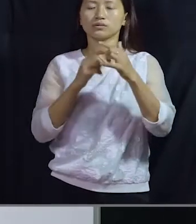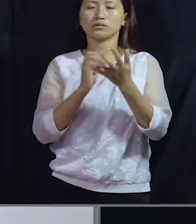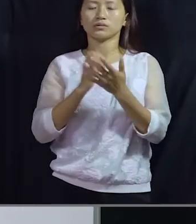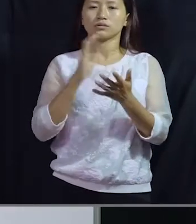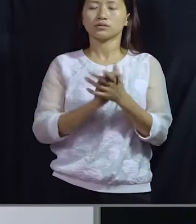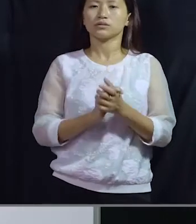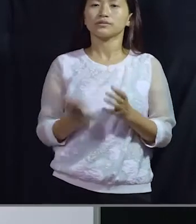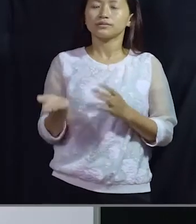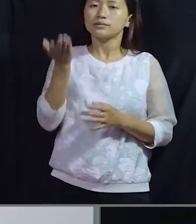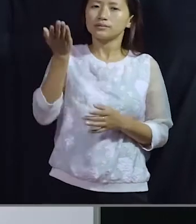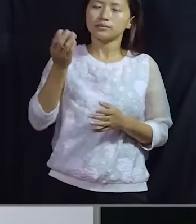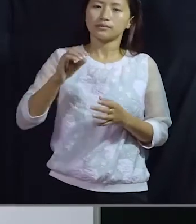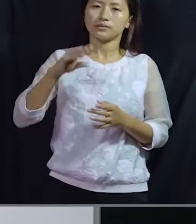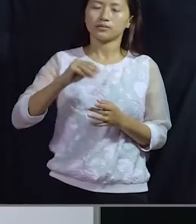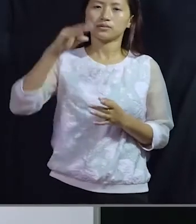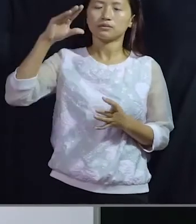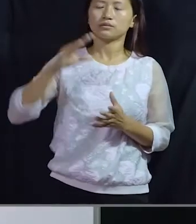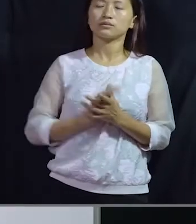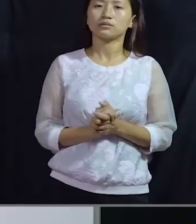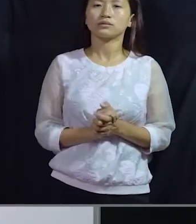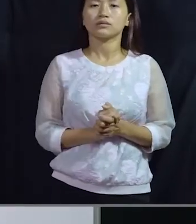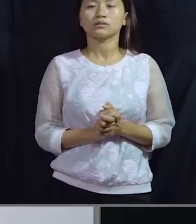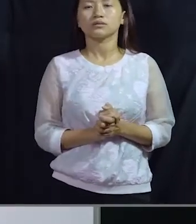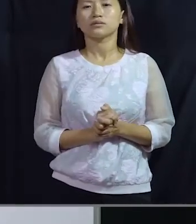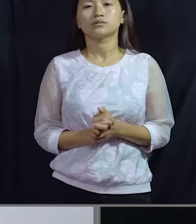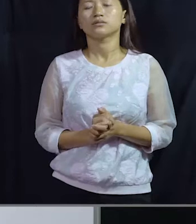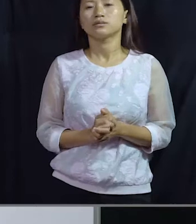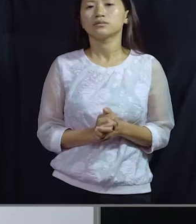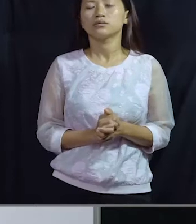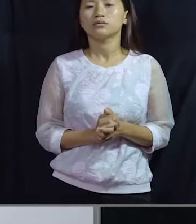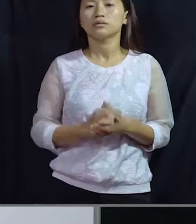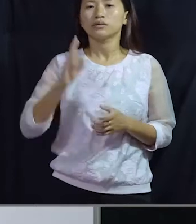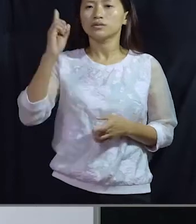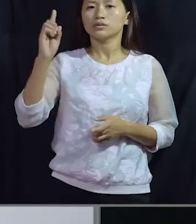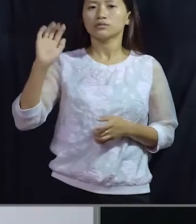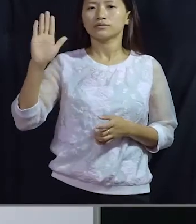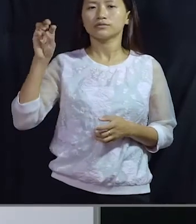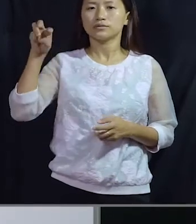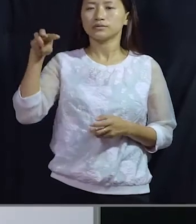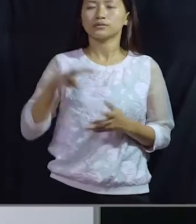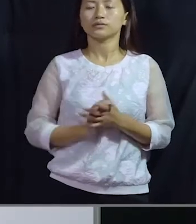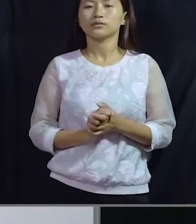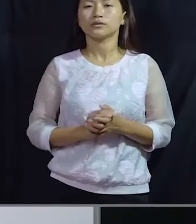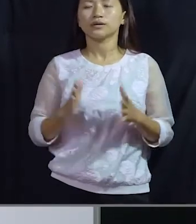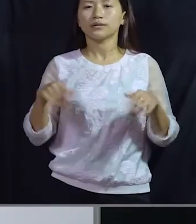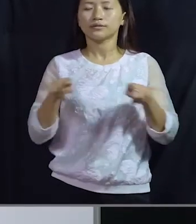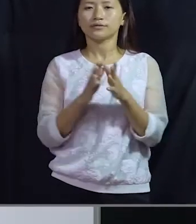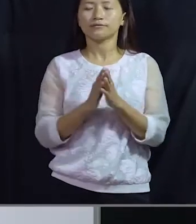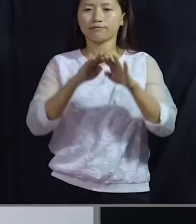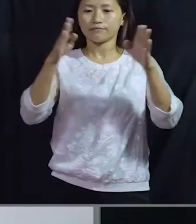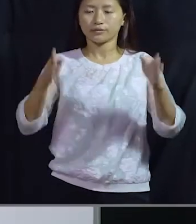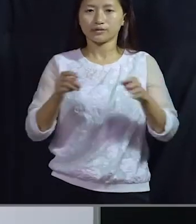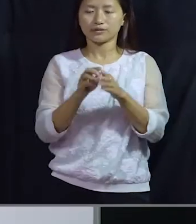stock was increased. So by stock, the stock was increased by 1,500 and the furniture was increased